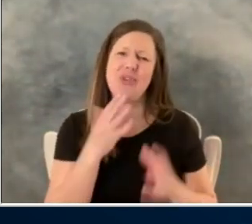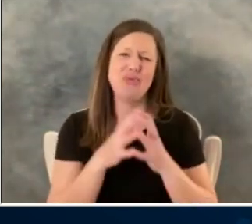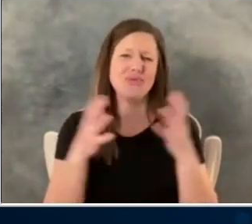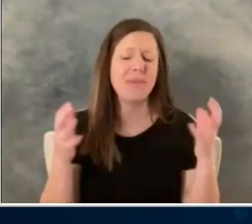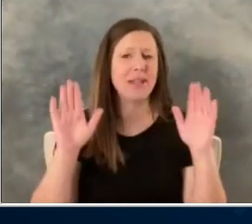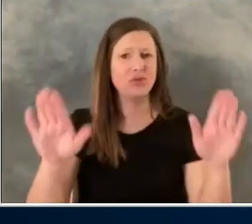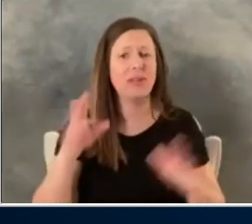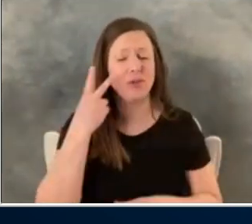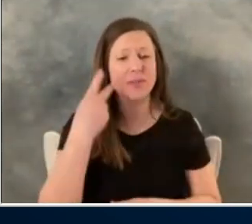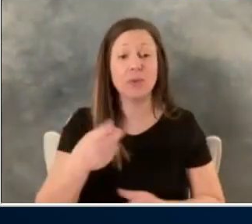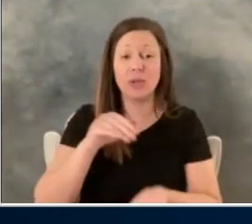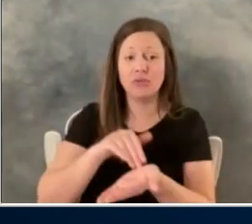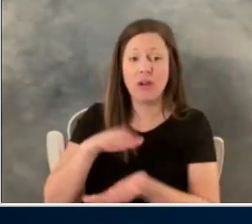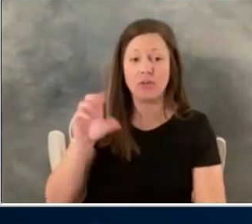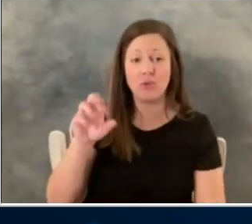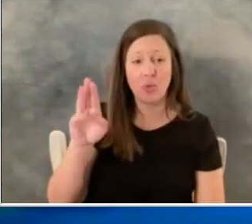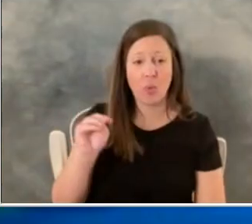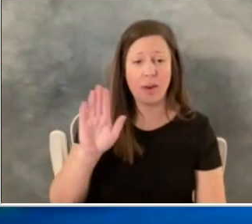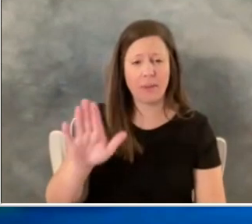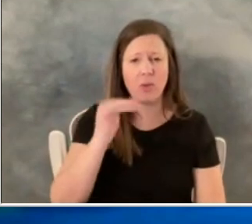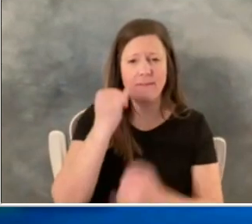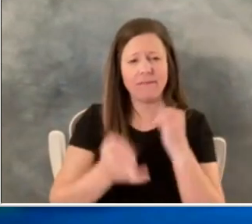Corum, what's the big takeaway today?